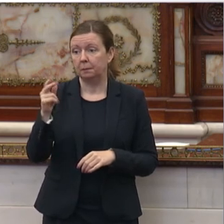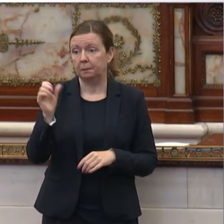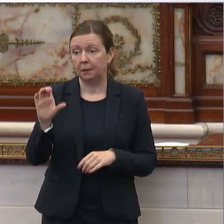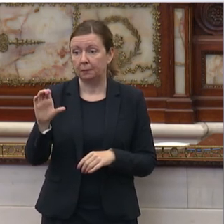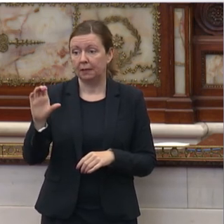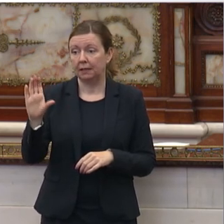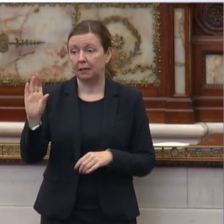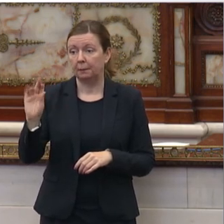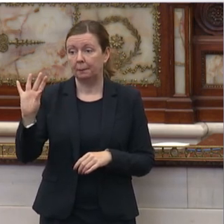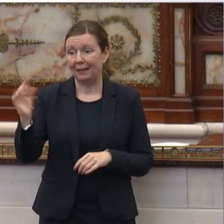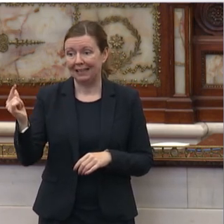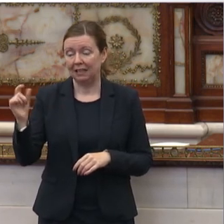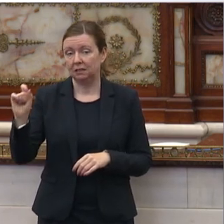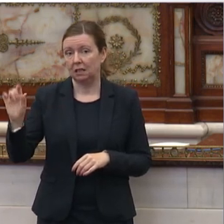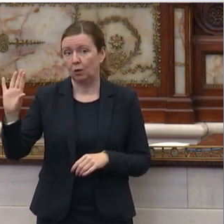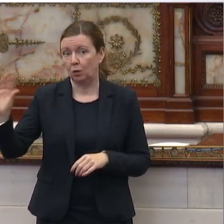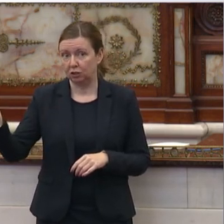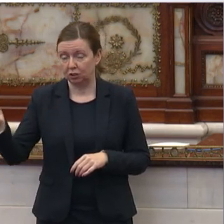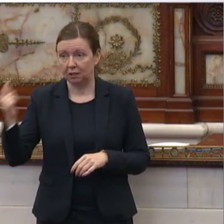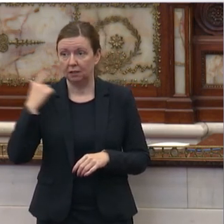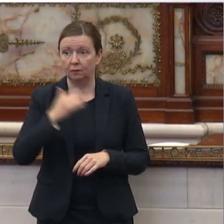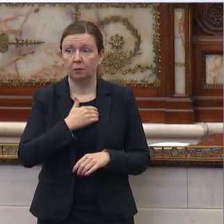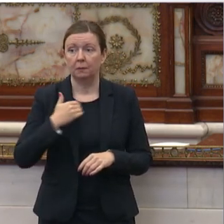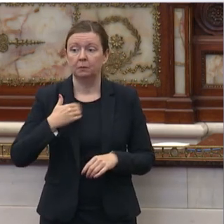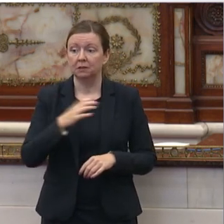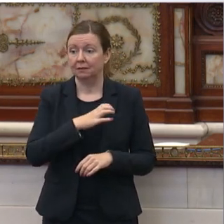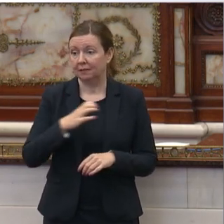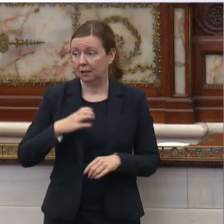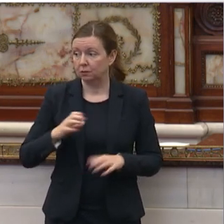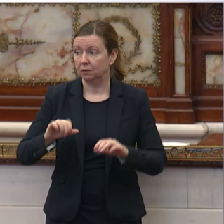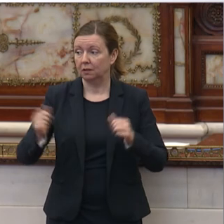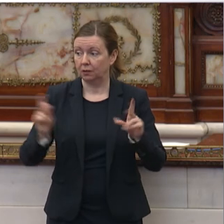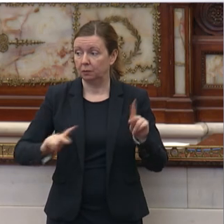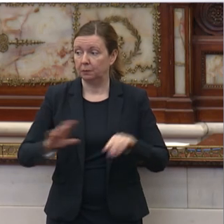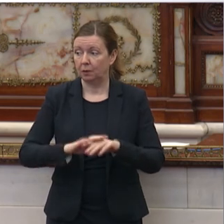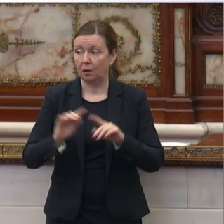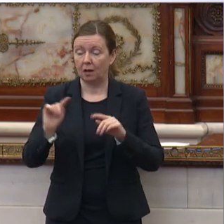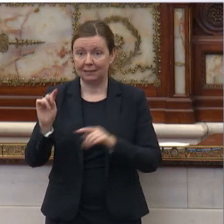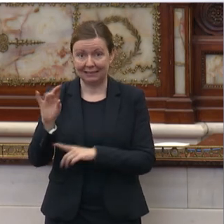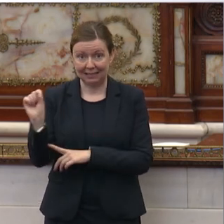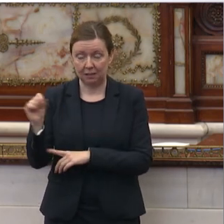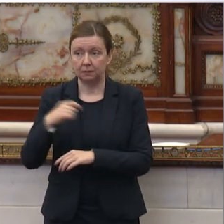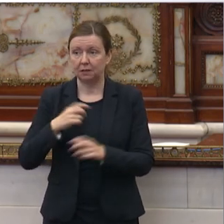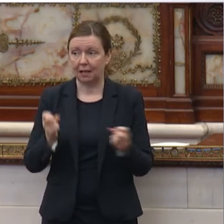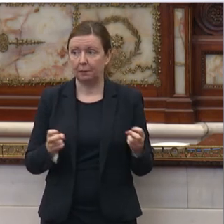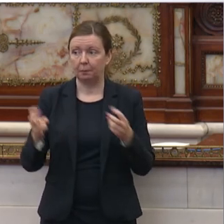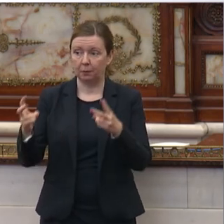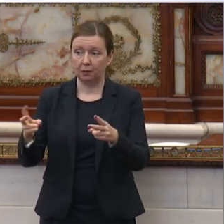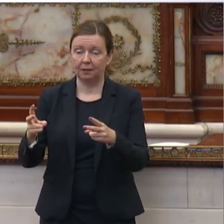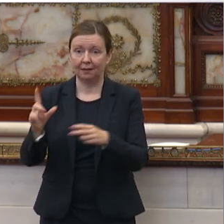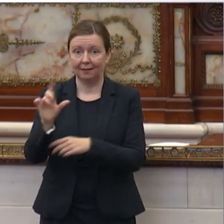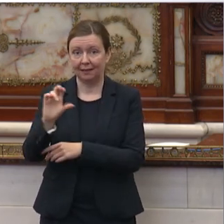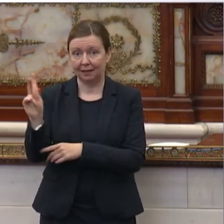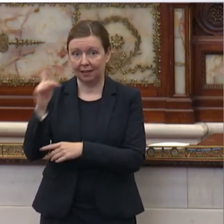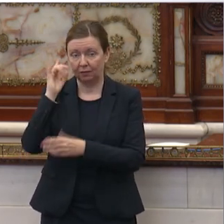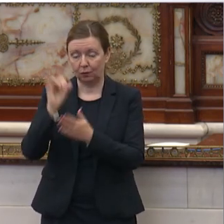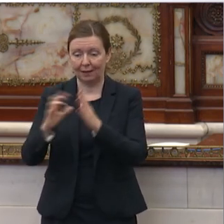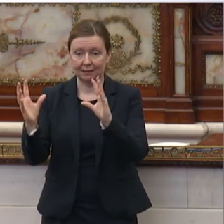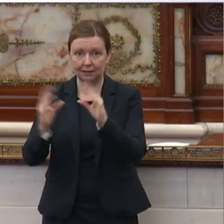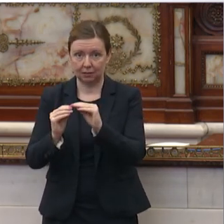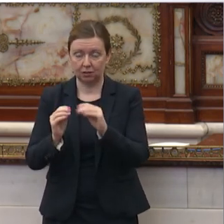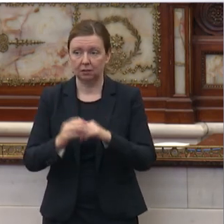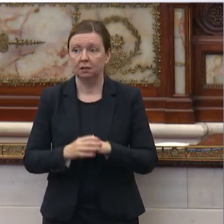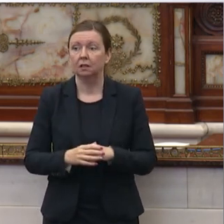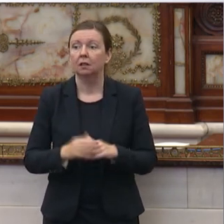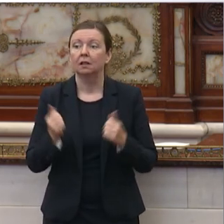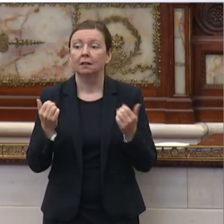philapublicbanking.org. Also for members of council and others on the teams, I put in the link for that session.